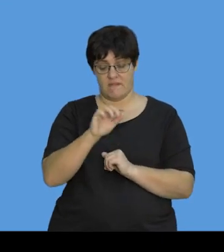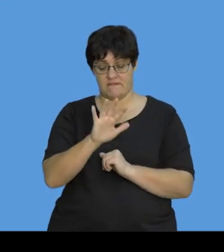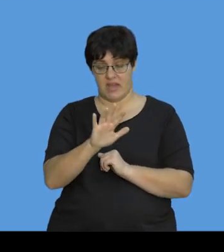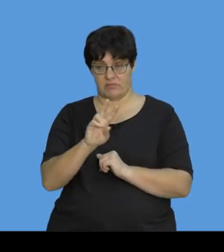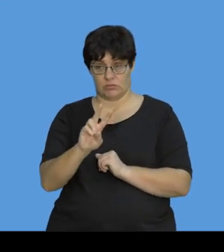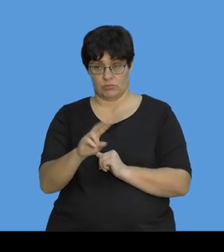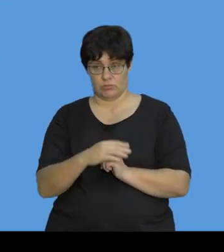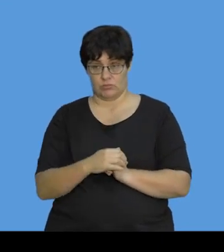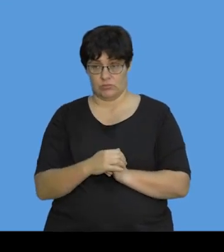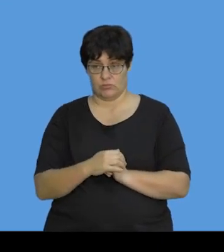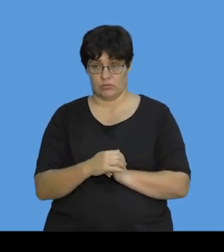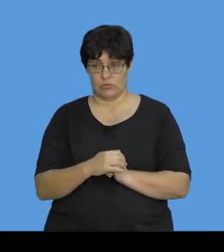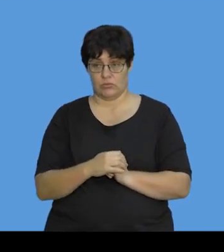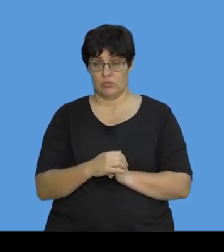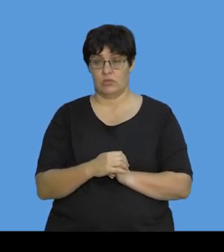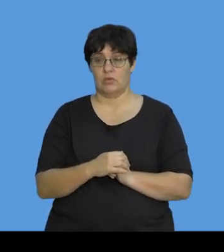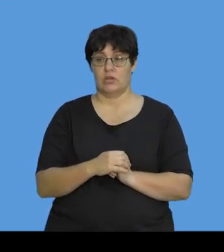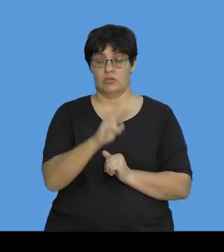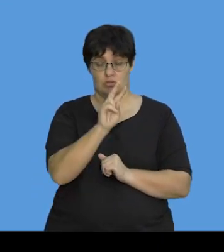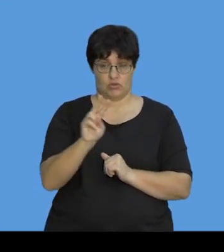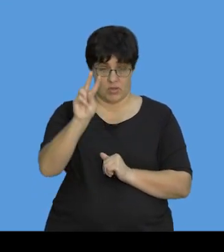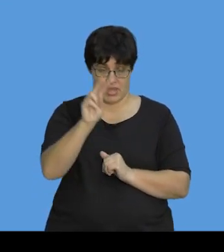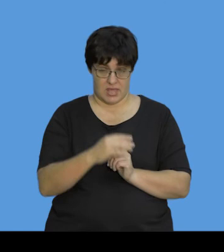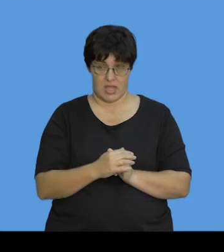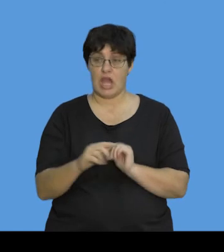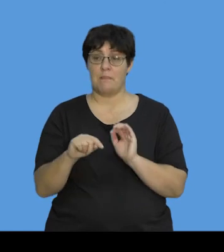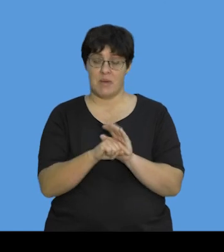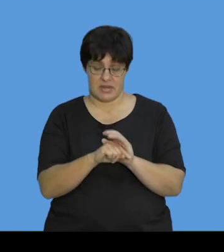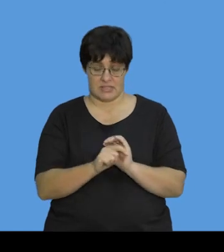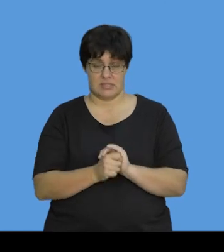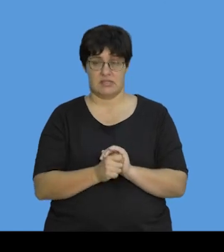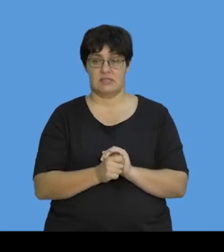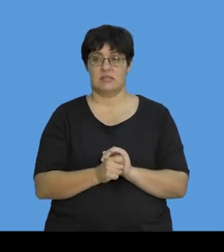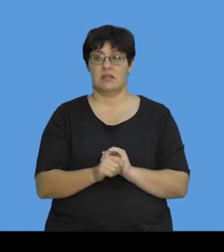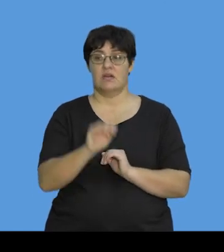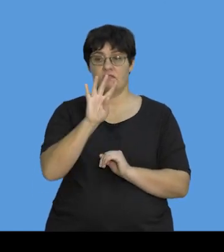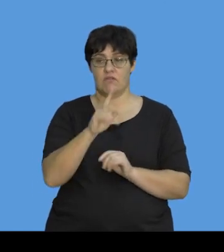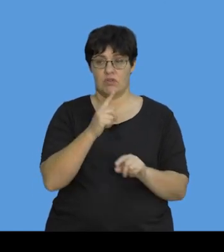23,52 squared minus 4 times